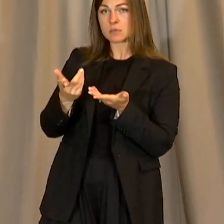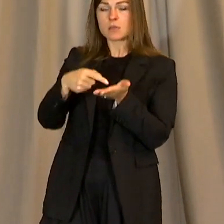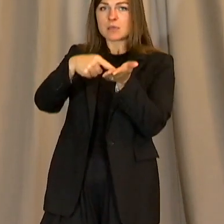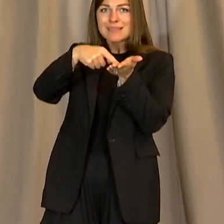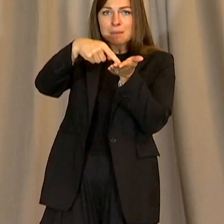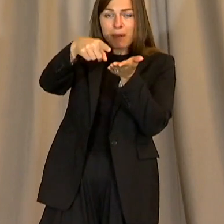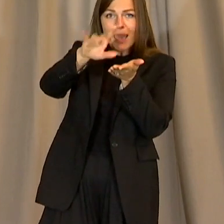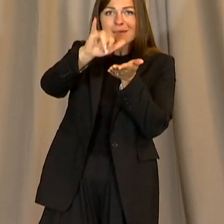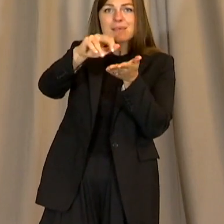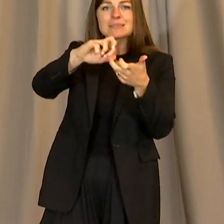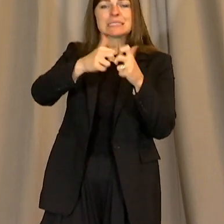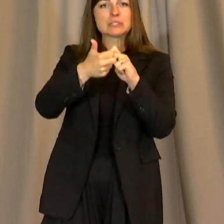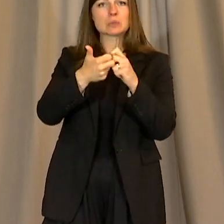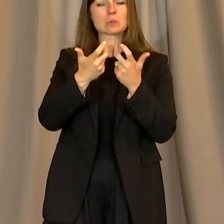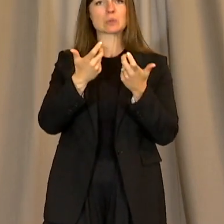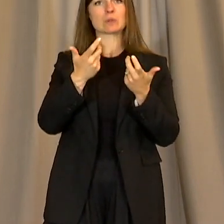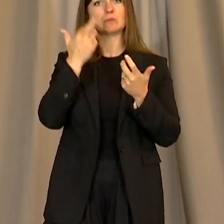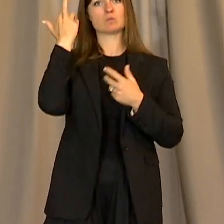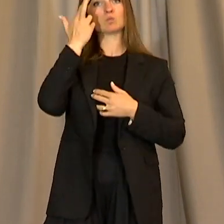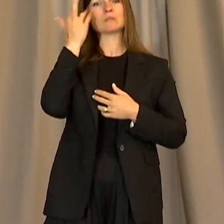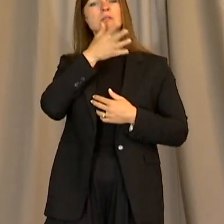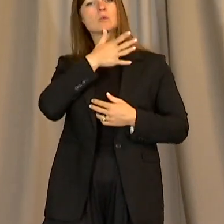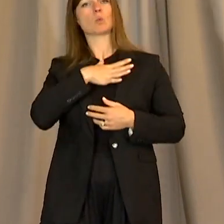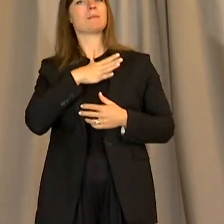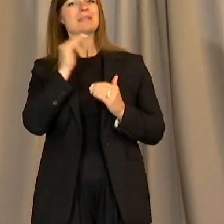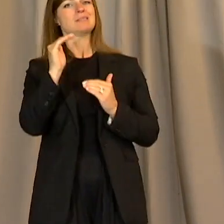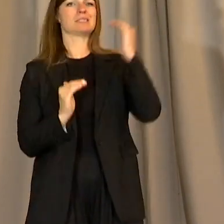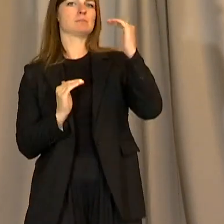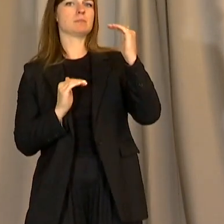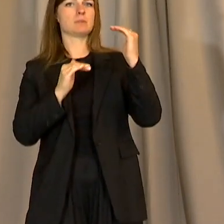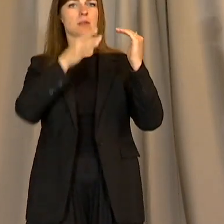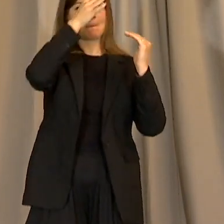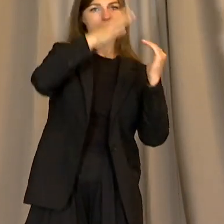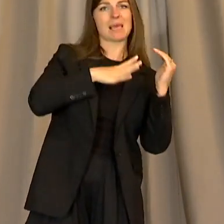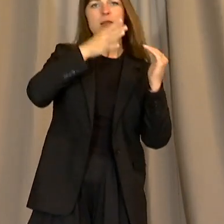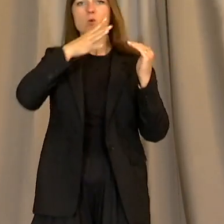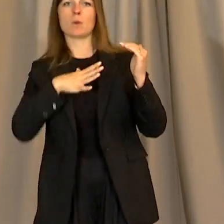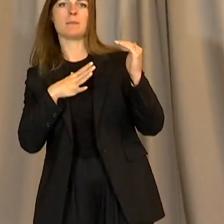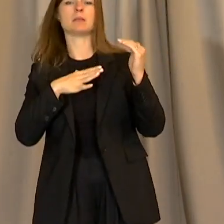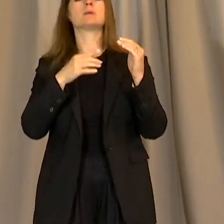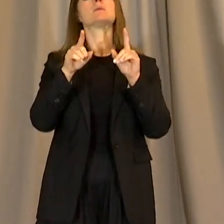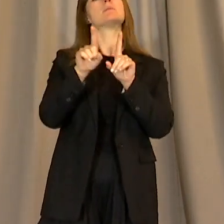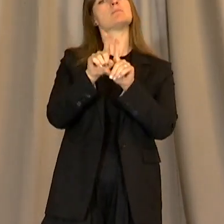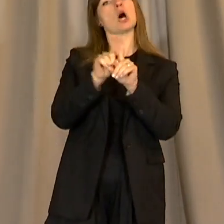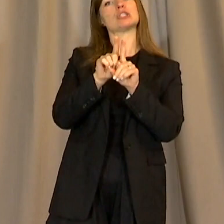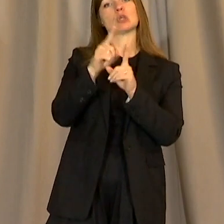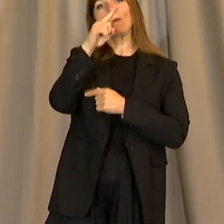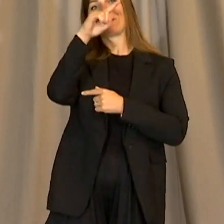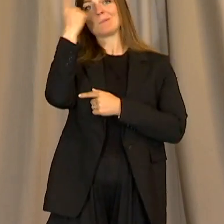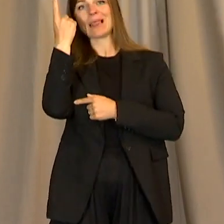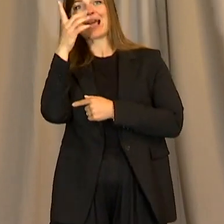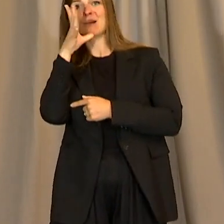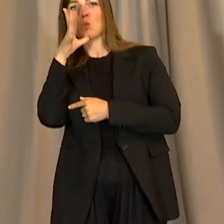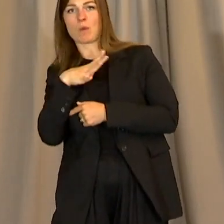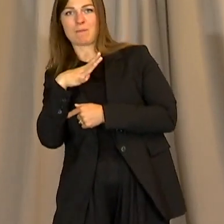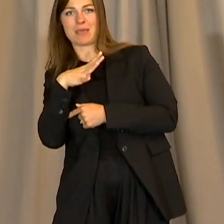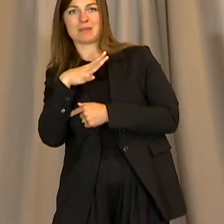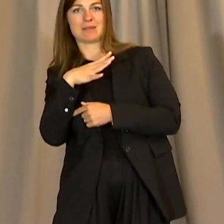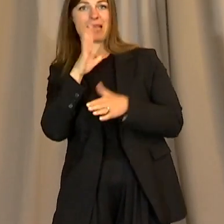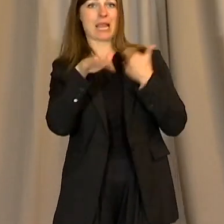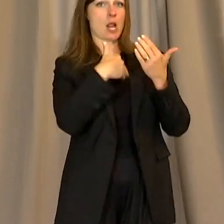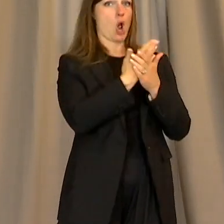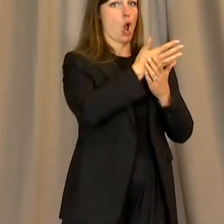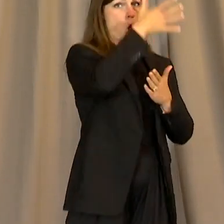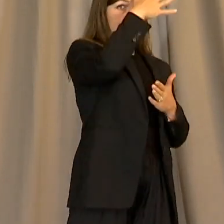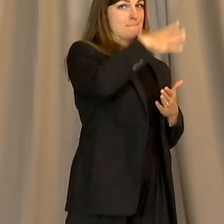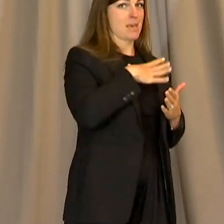the issue, right? Because women, there's a disparity between men and women, but there's also a disparity between Black women and all men,